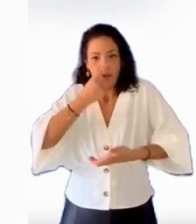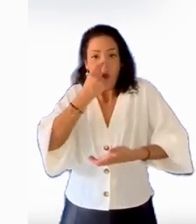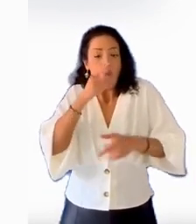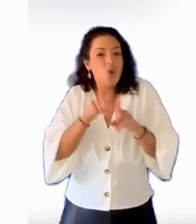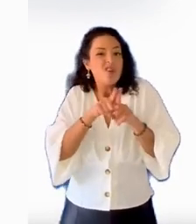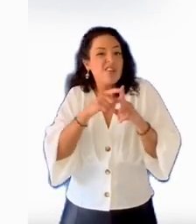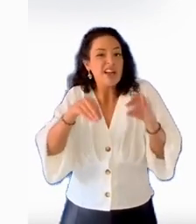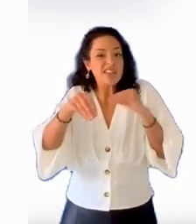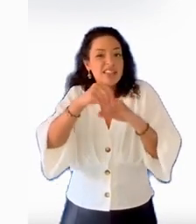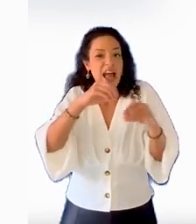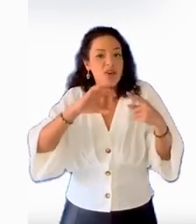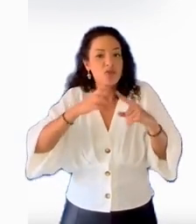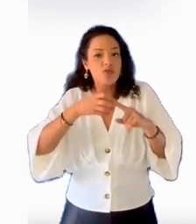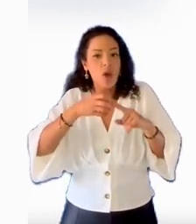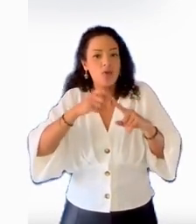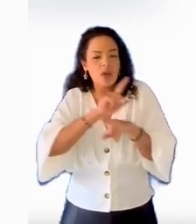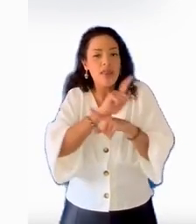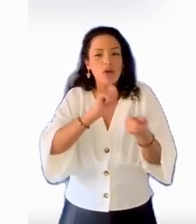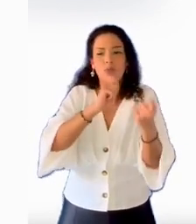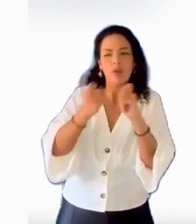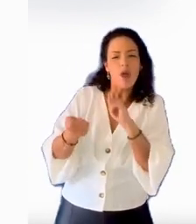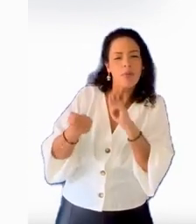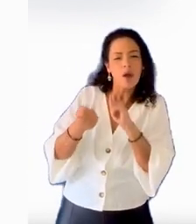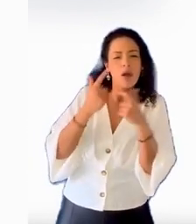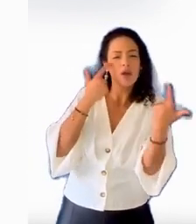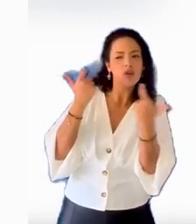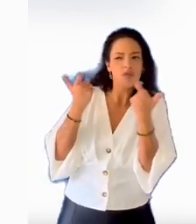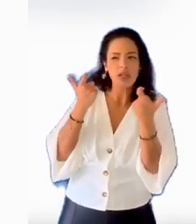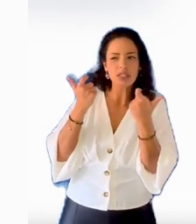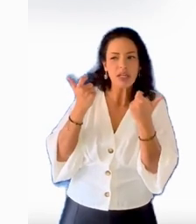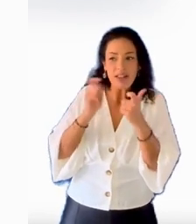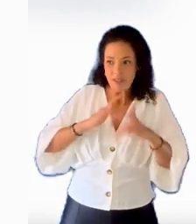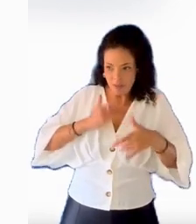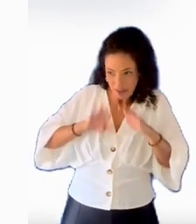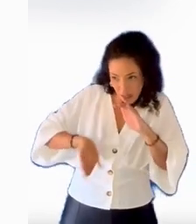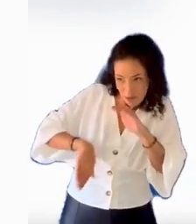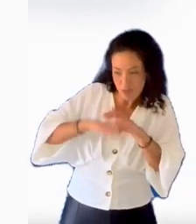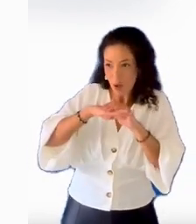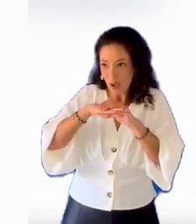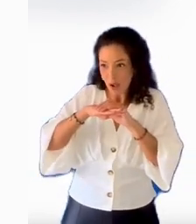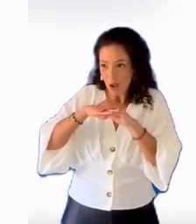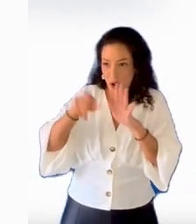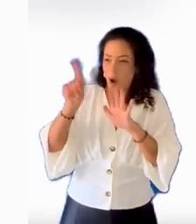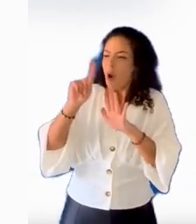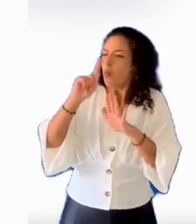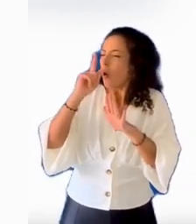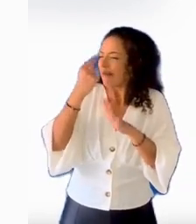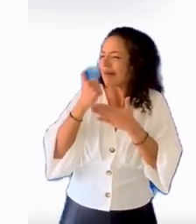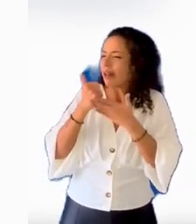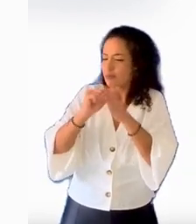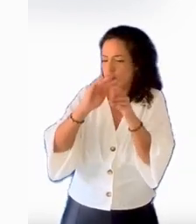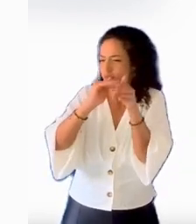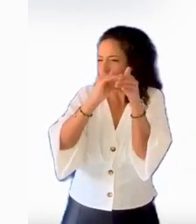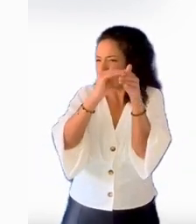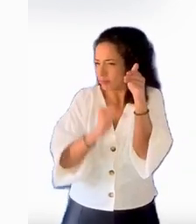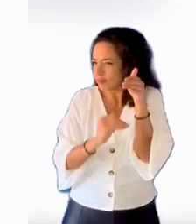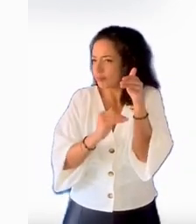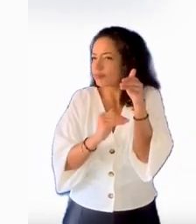pebbles. Then it's about becoming curious, asking how full it feels and what might help to empty it out, or indeed what has helped them to empty it